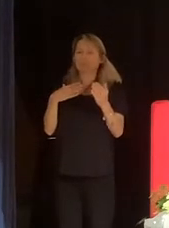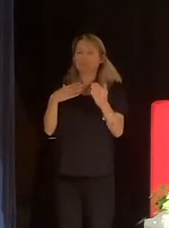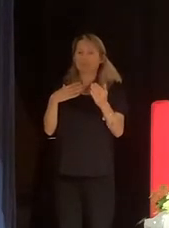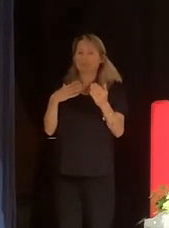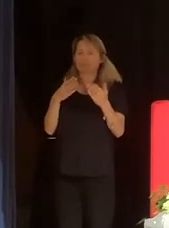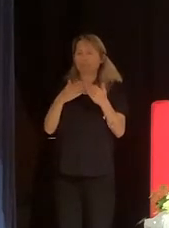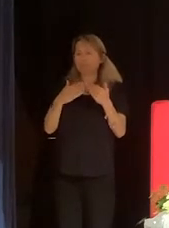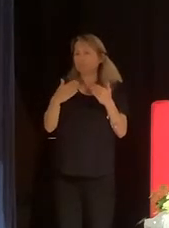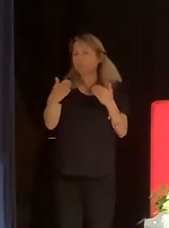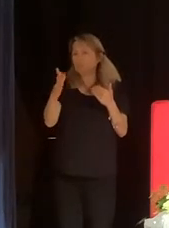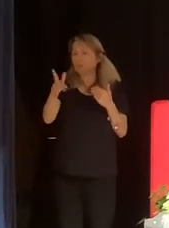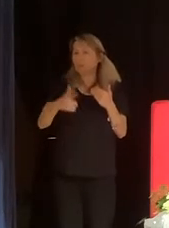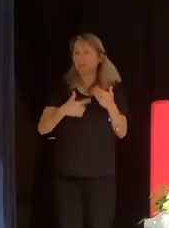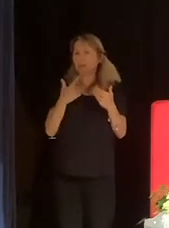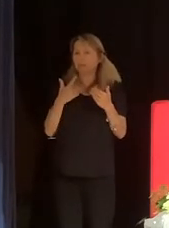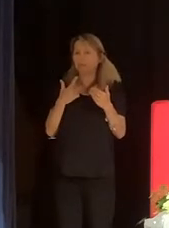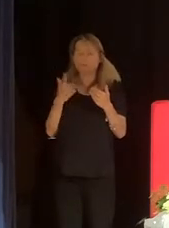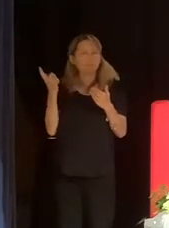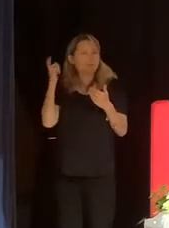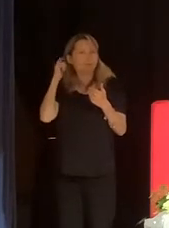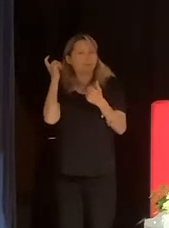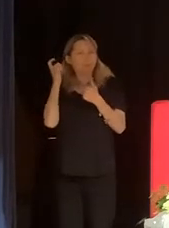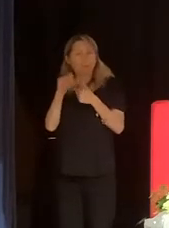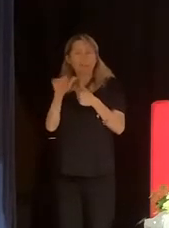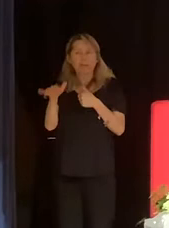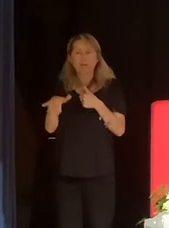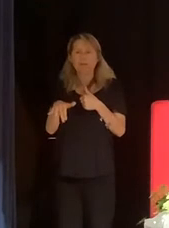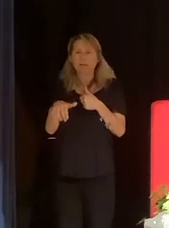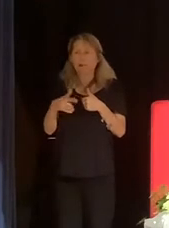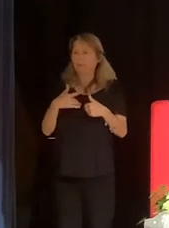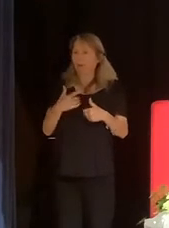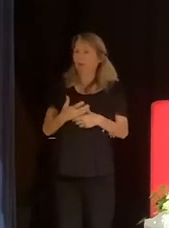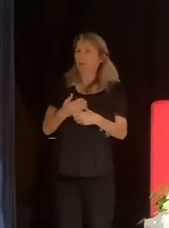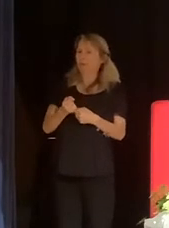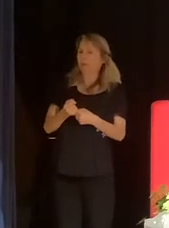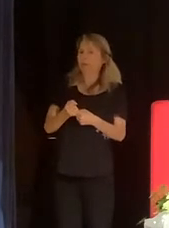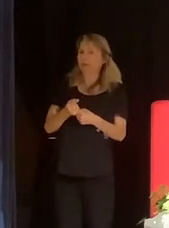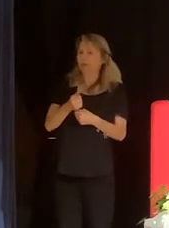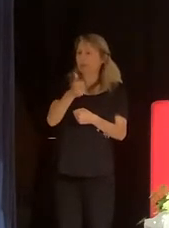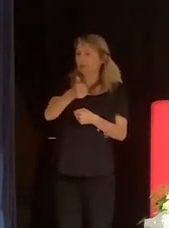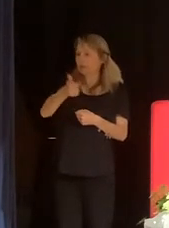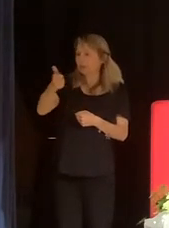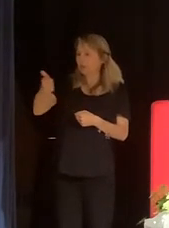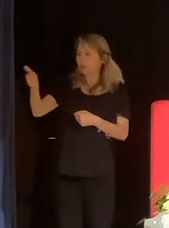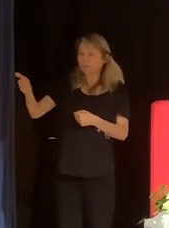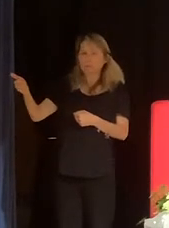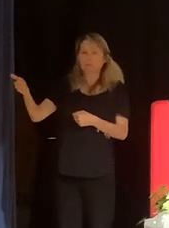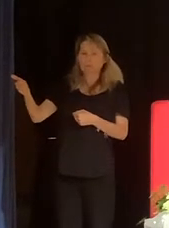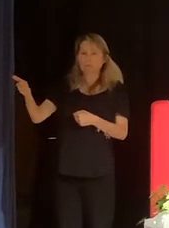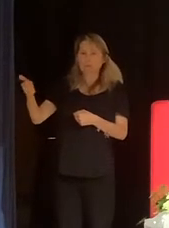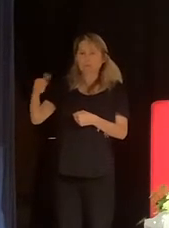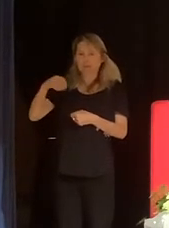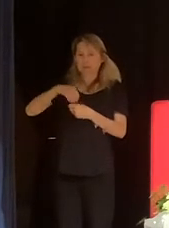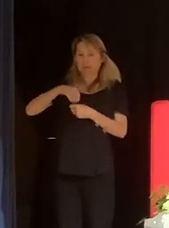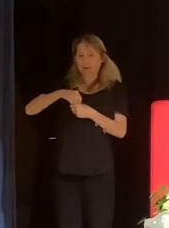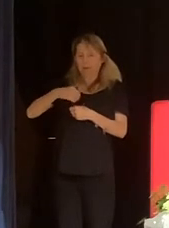through the next phase of life, I am confident that each one of you has it in